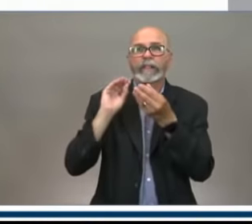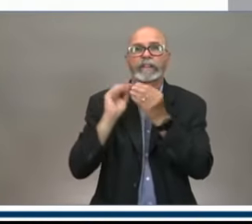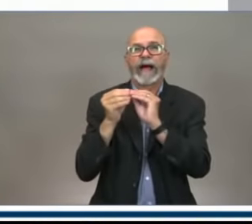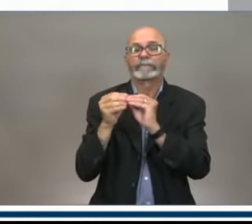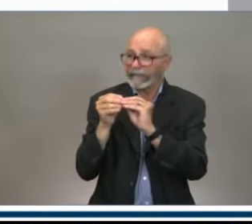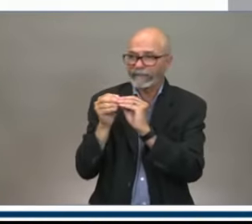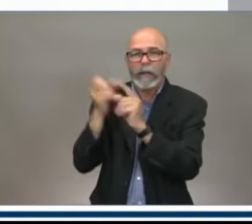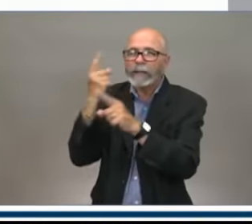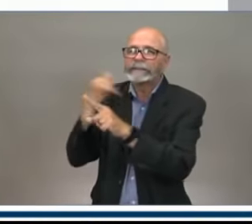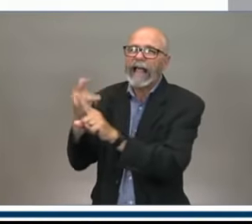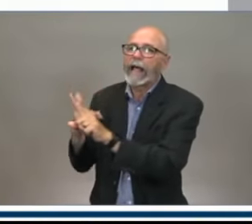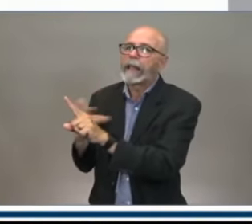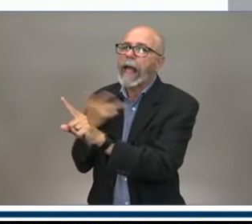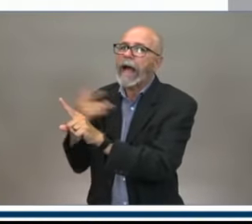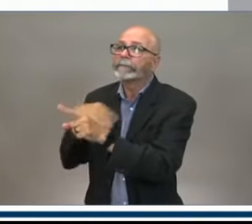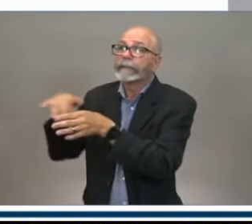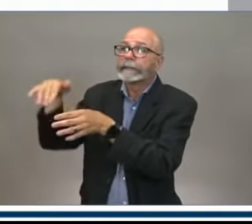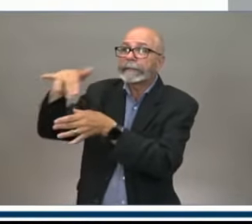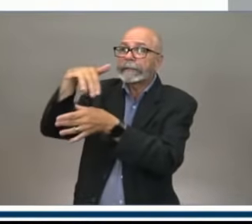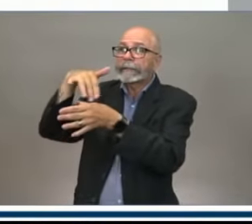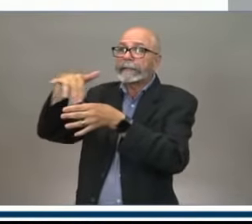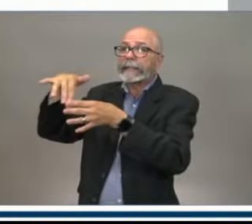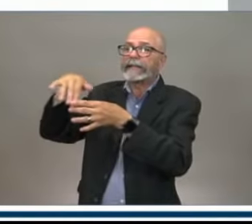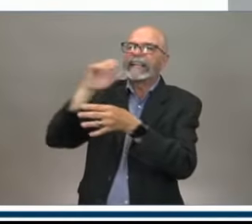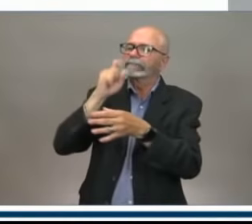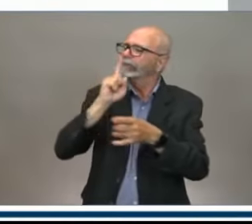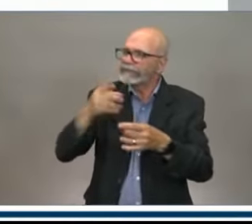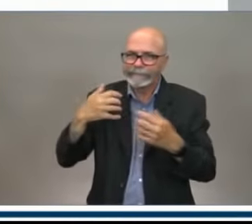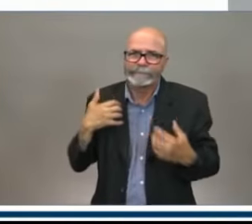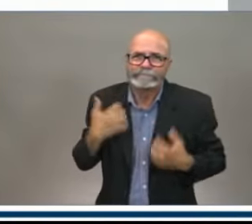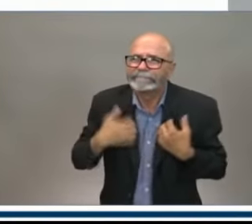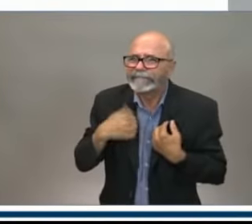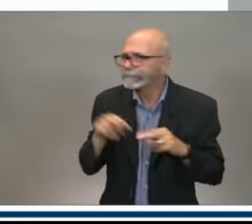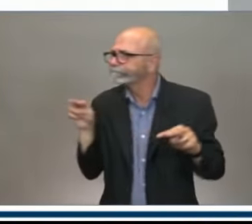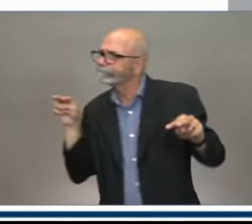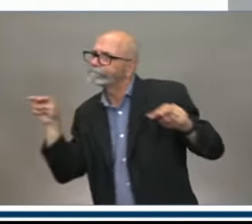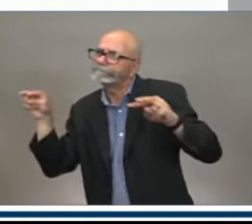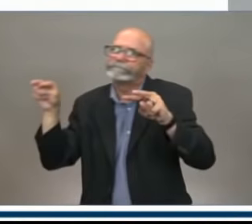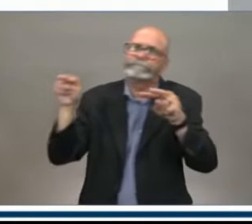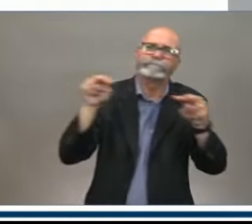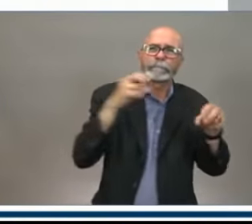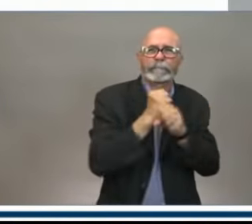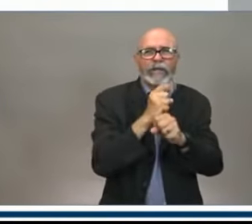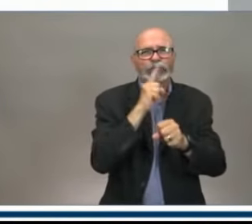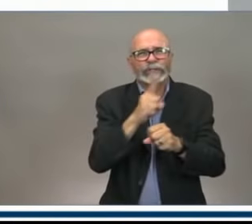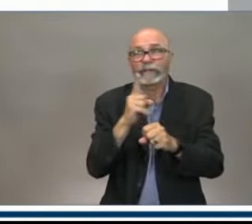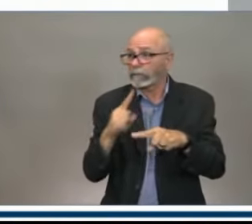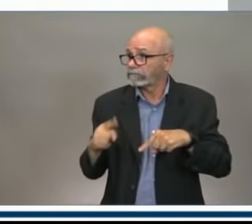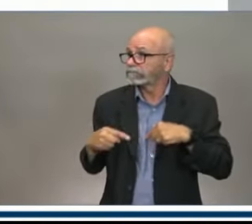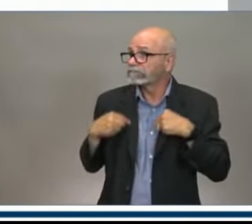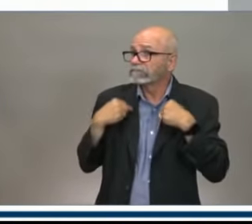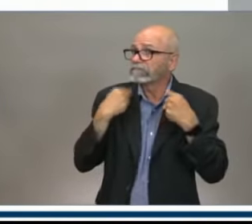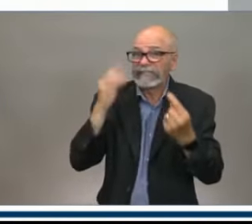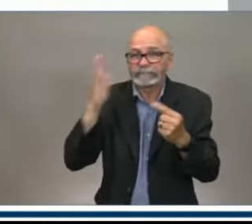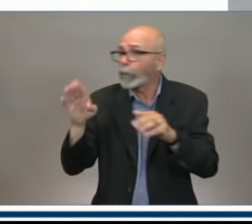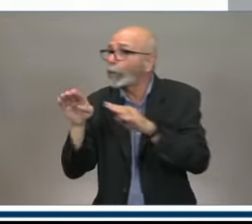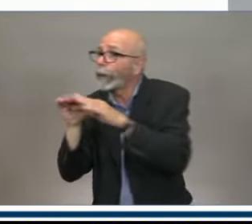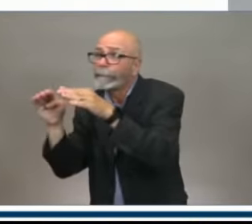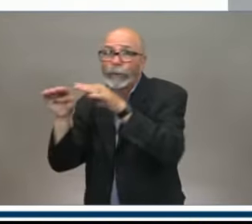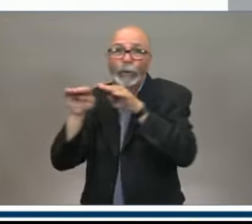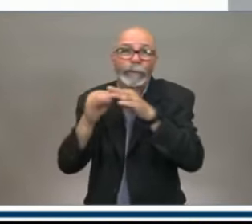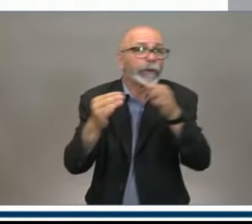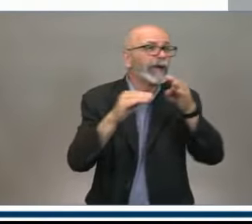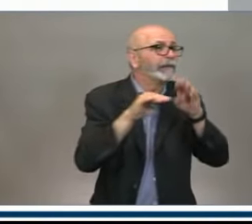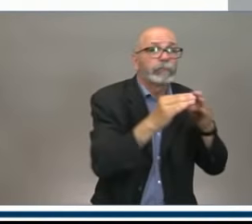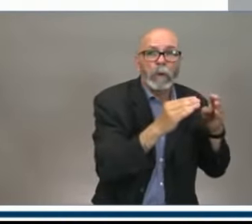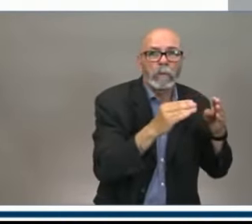vigilant. We introduced a lot of changes within the last week, and it may take a couple of